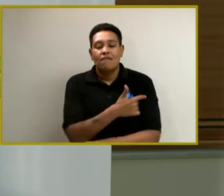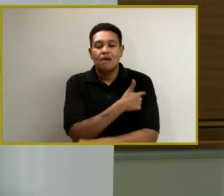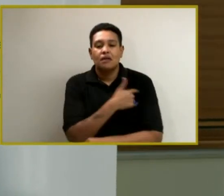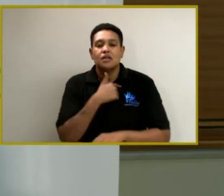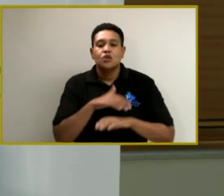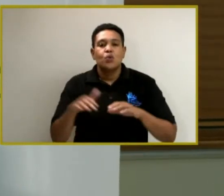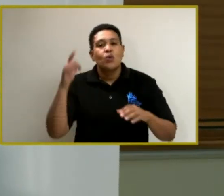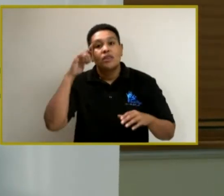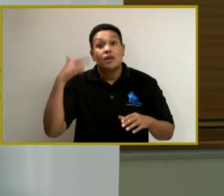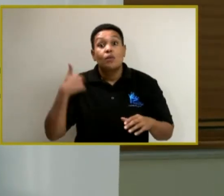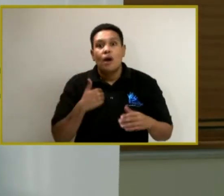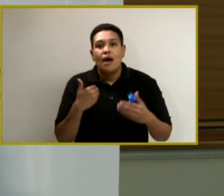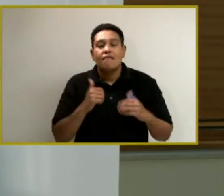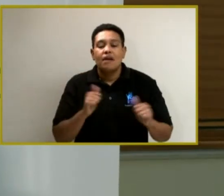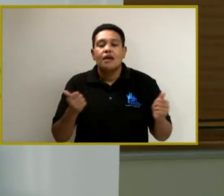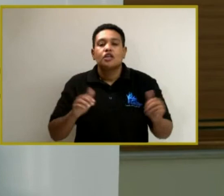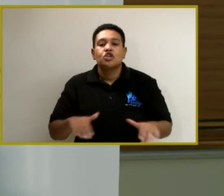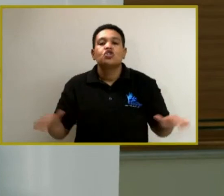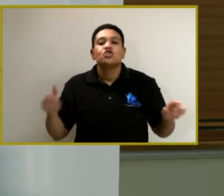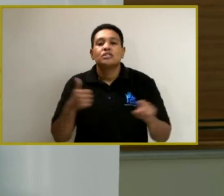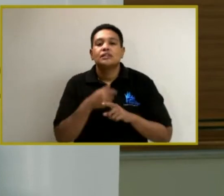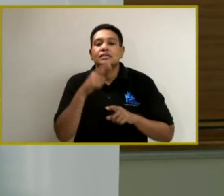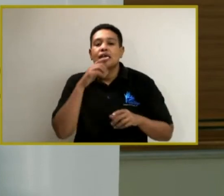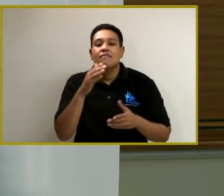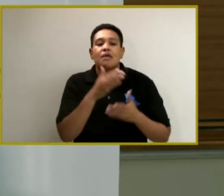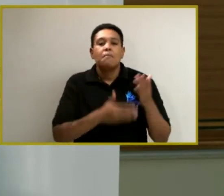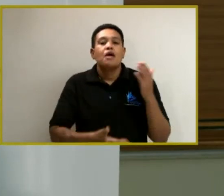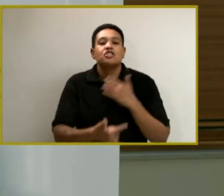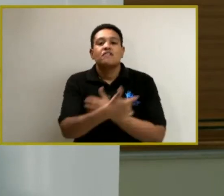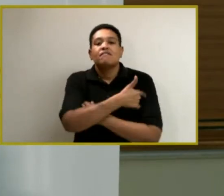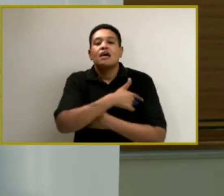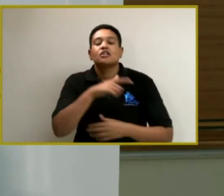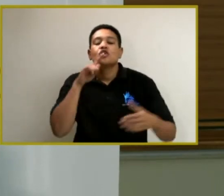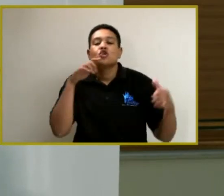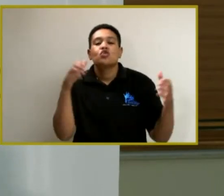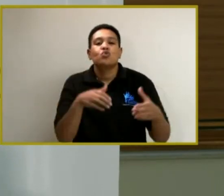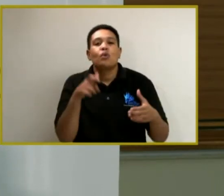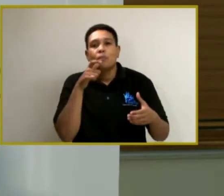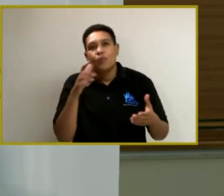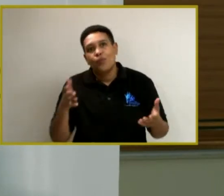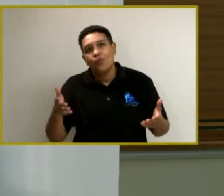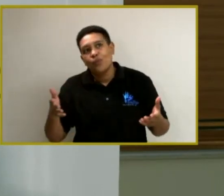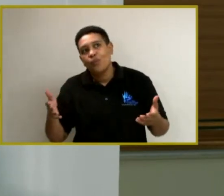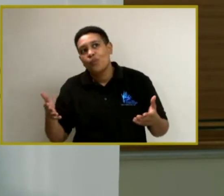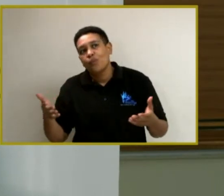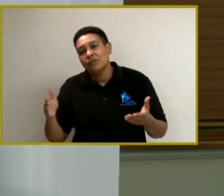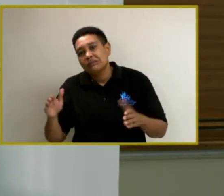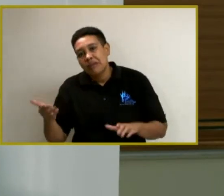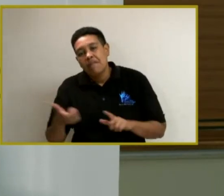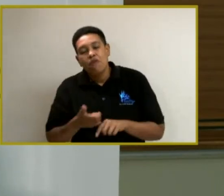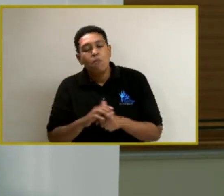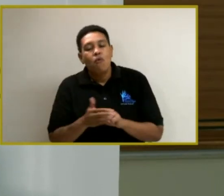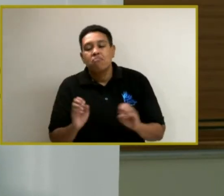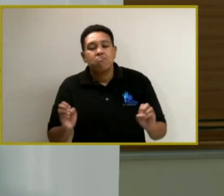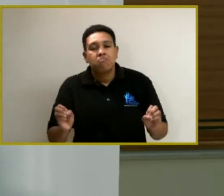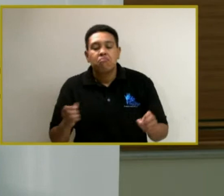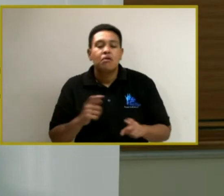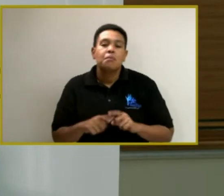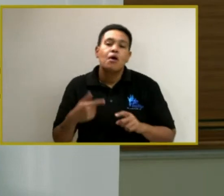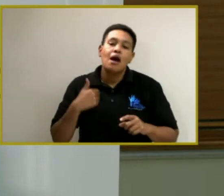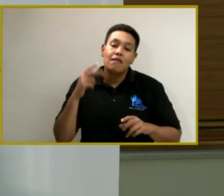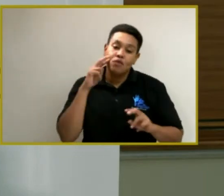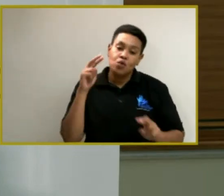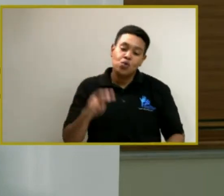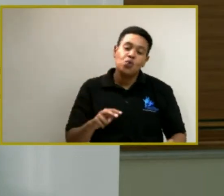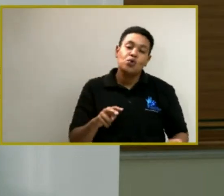that we have any children in the partially vaccinated group either. But I know that I have looked